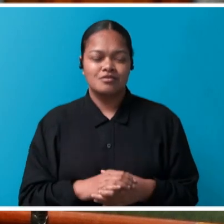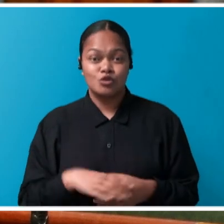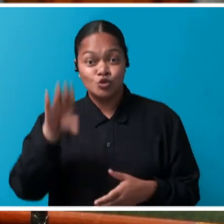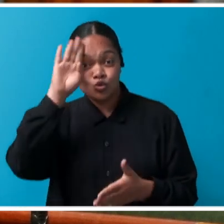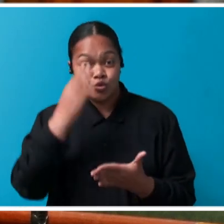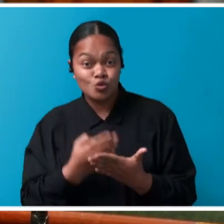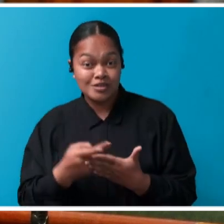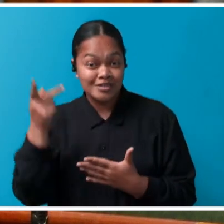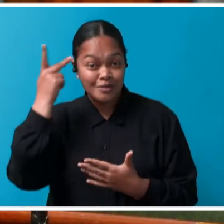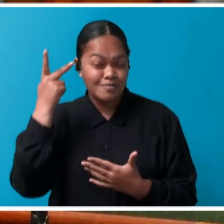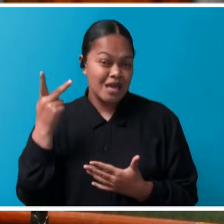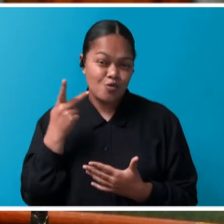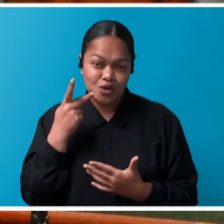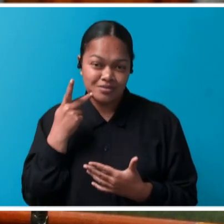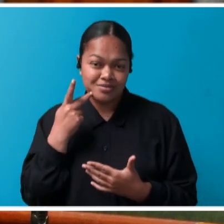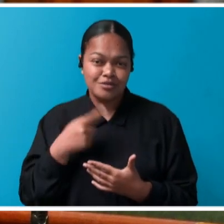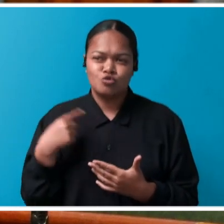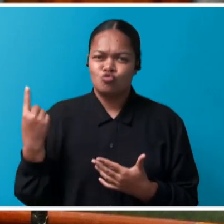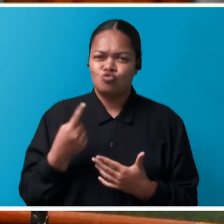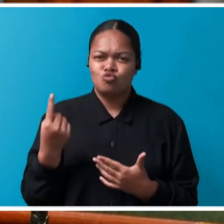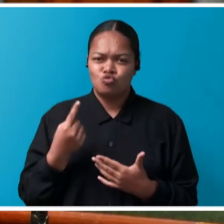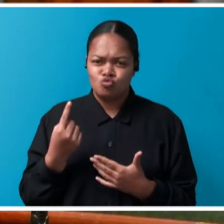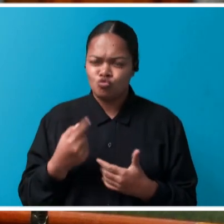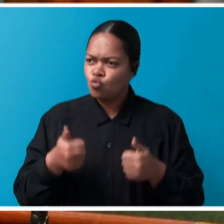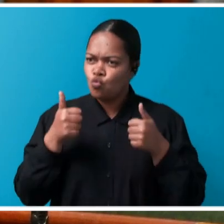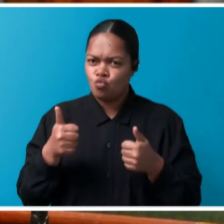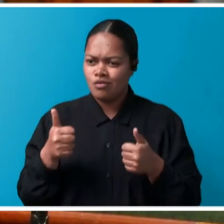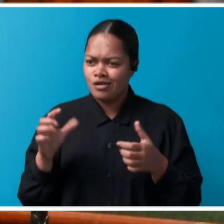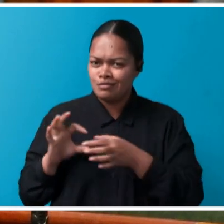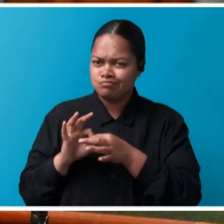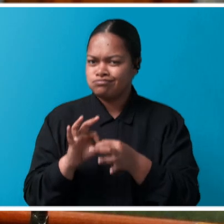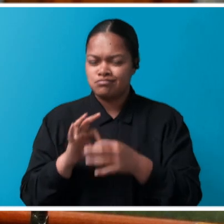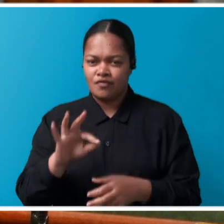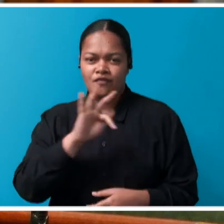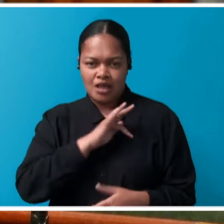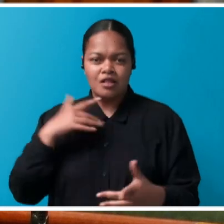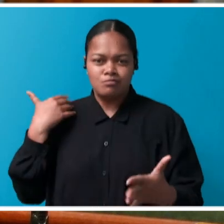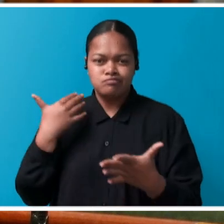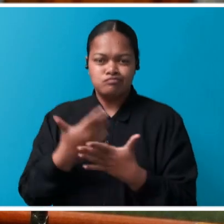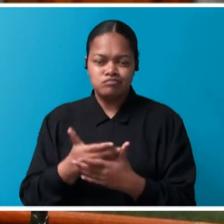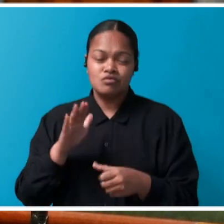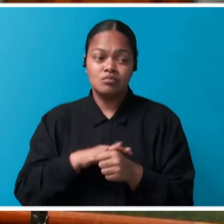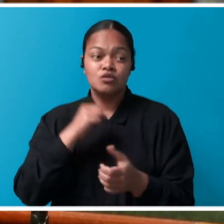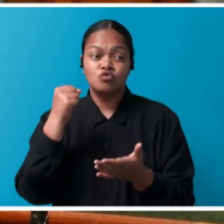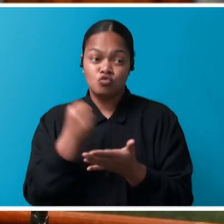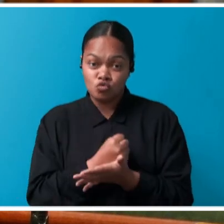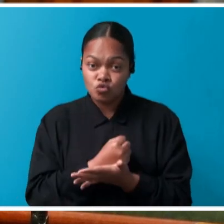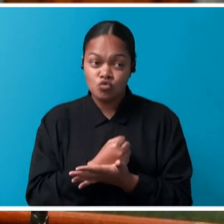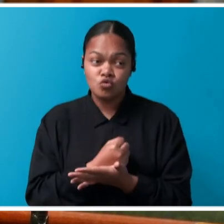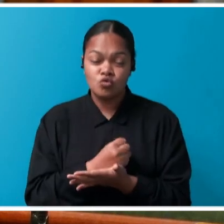students, and parents who have journeyed in good faith to ensure that we are driven towards